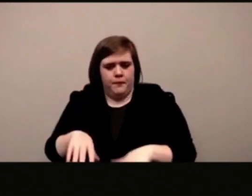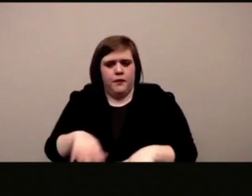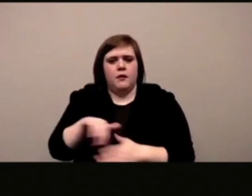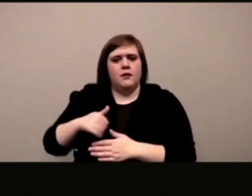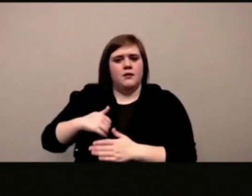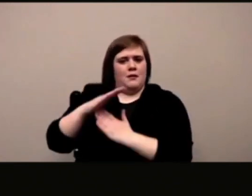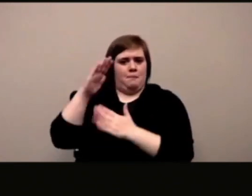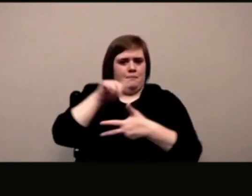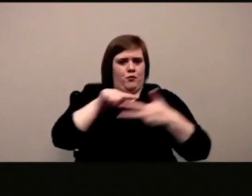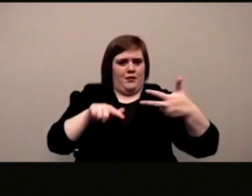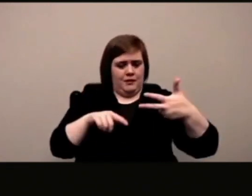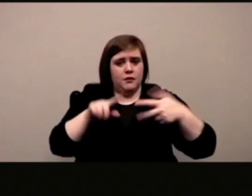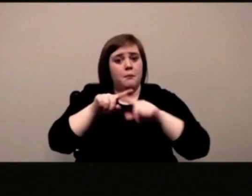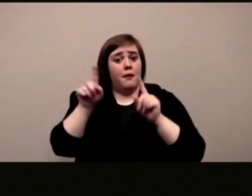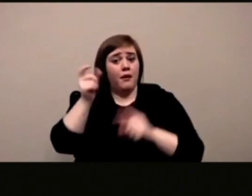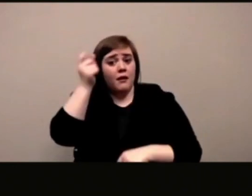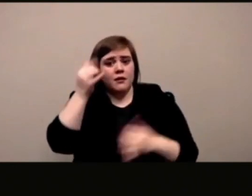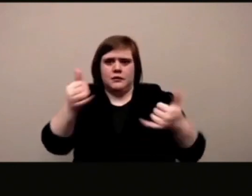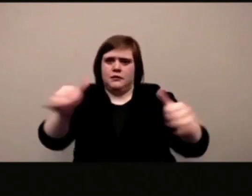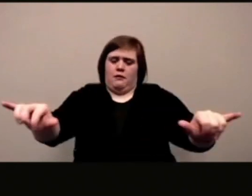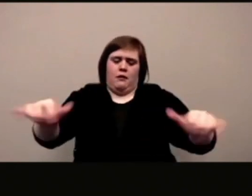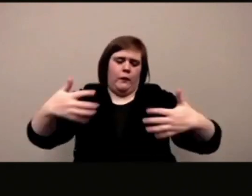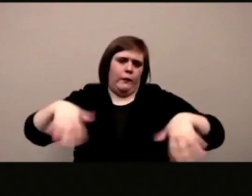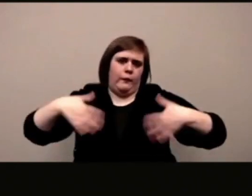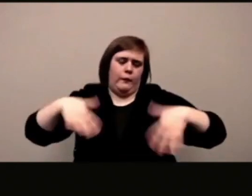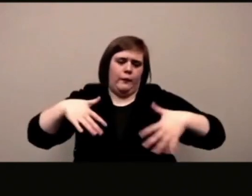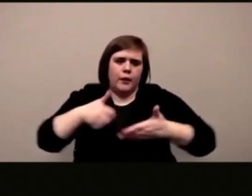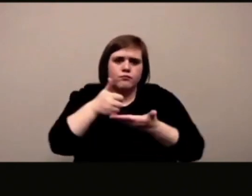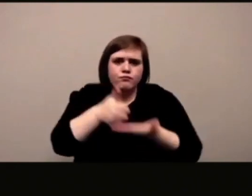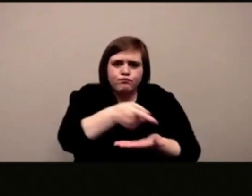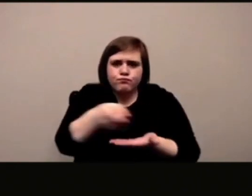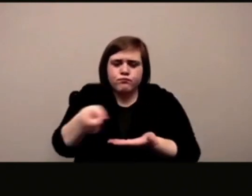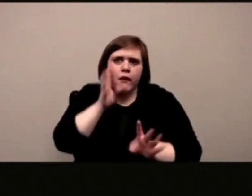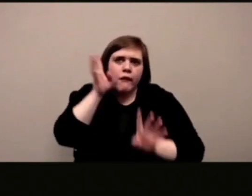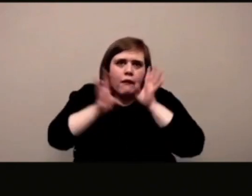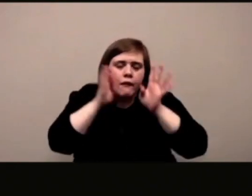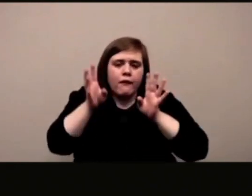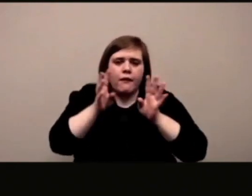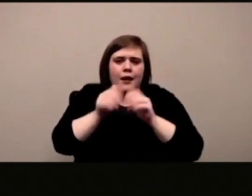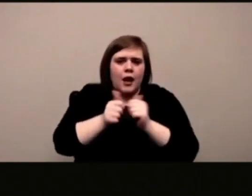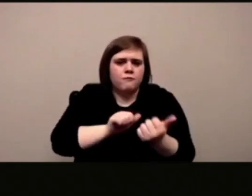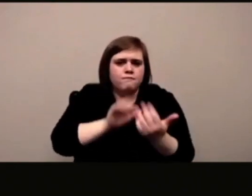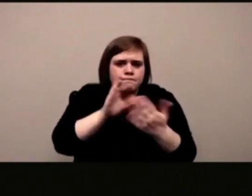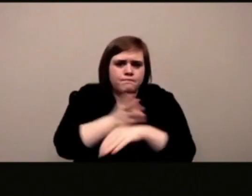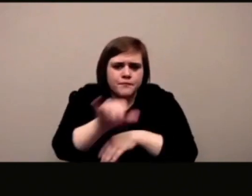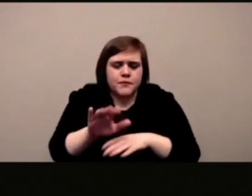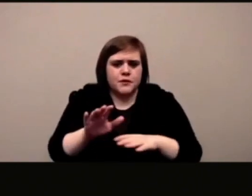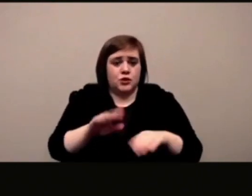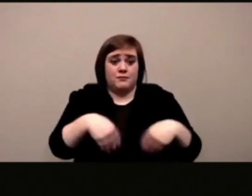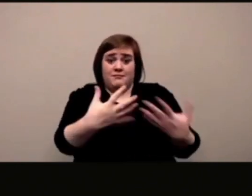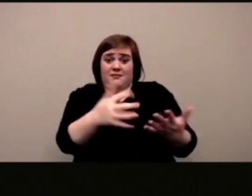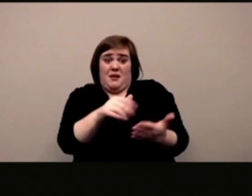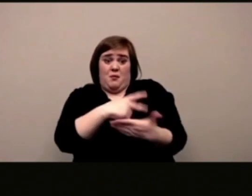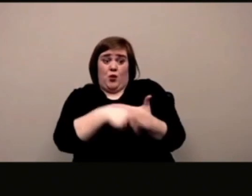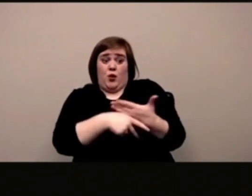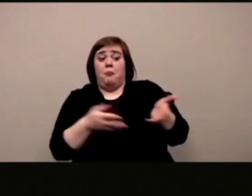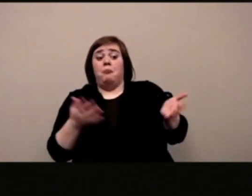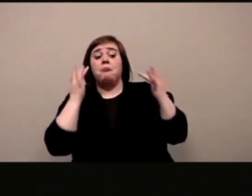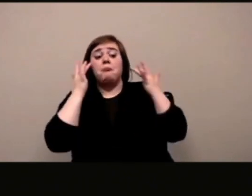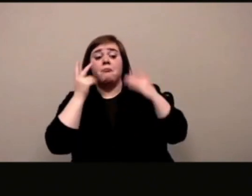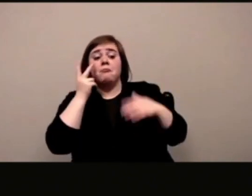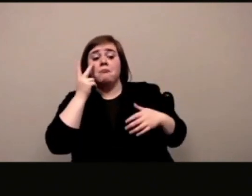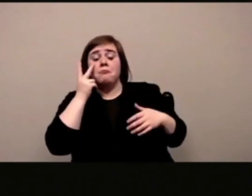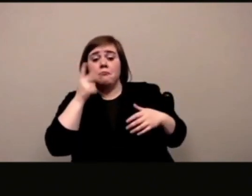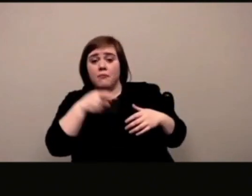three, but there's so many ways it allows students to be creative that just give them Scratch and you just wait for them to come up with